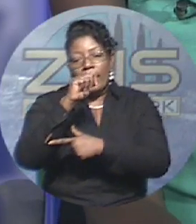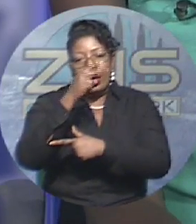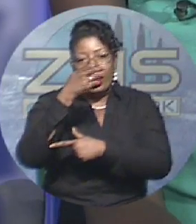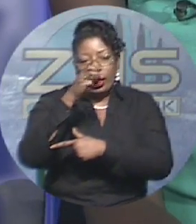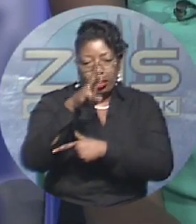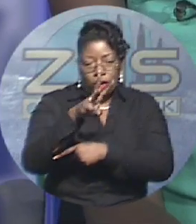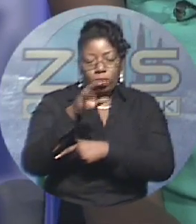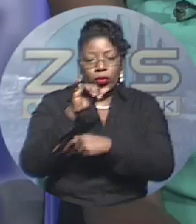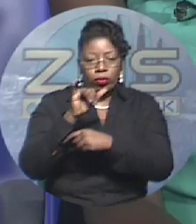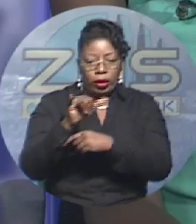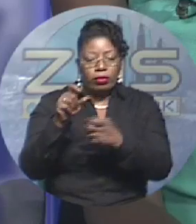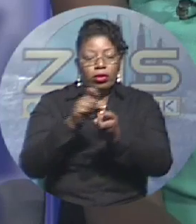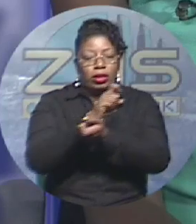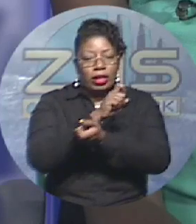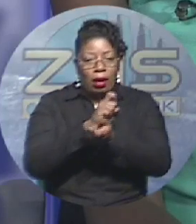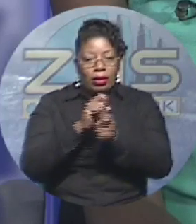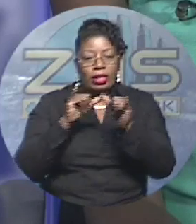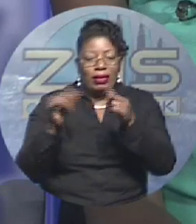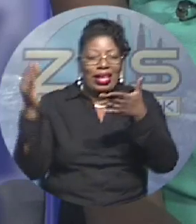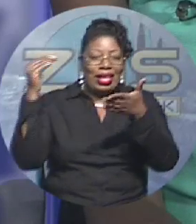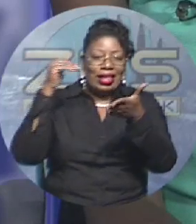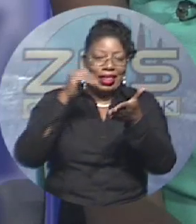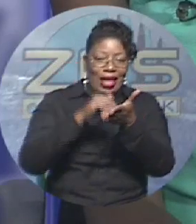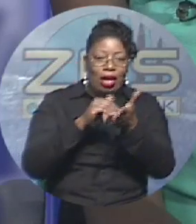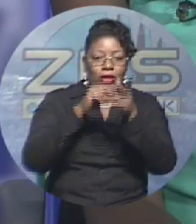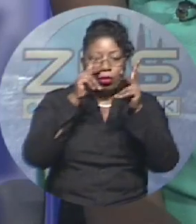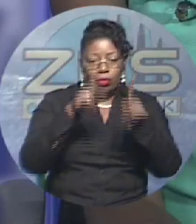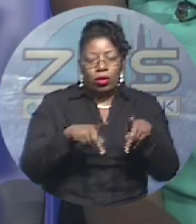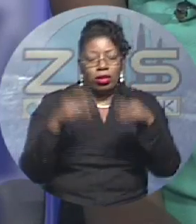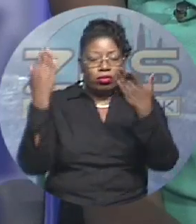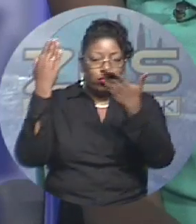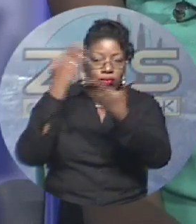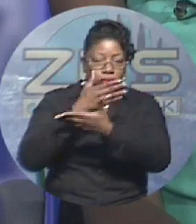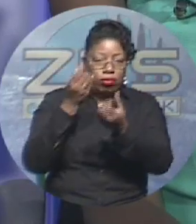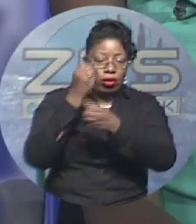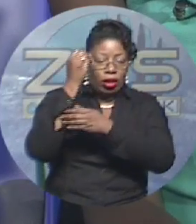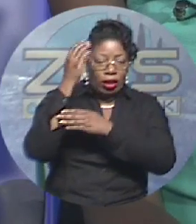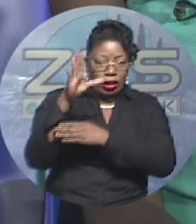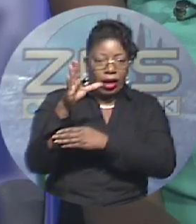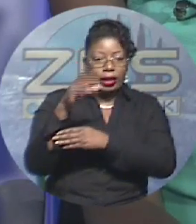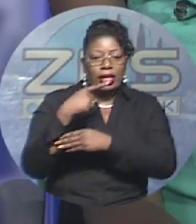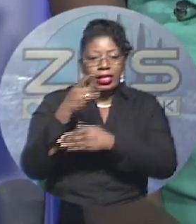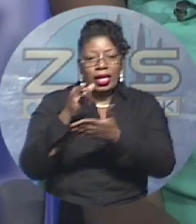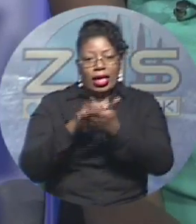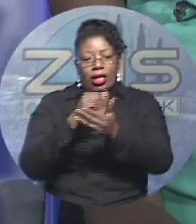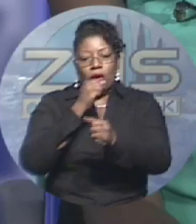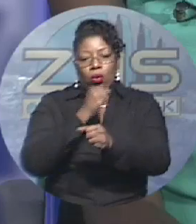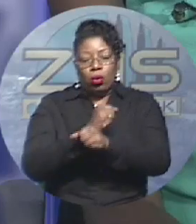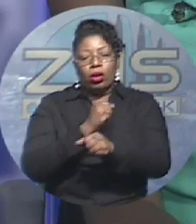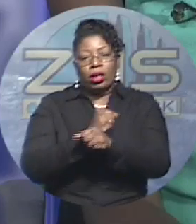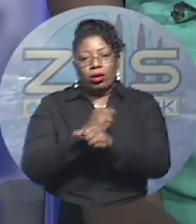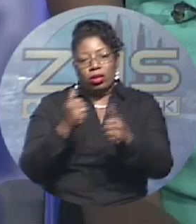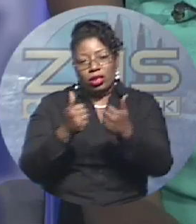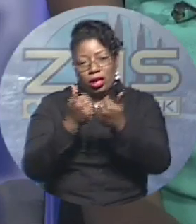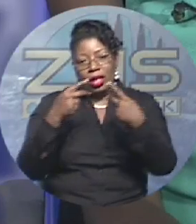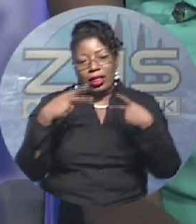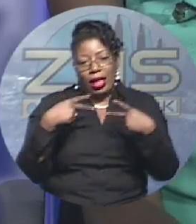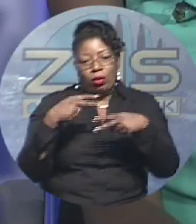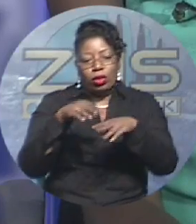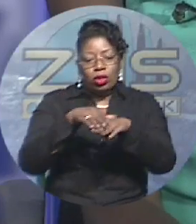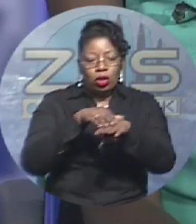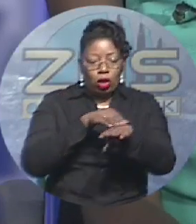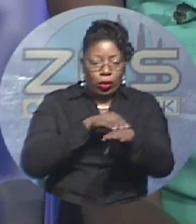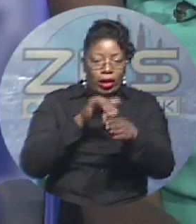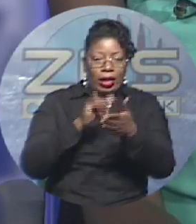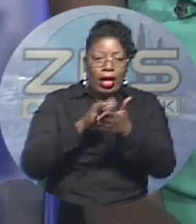leaving thousands in the dark. Company officials did an assessment of the island today and say they are working with challenges that have been slowing